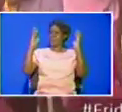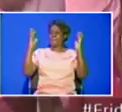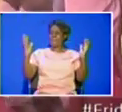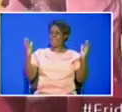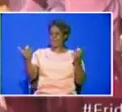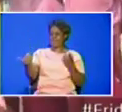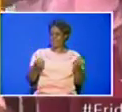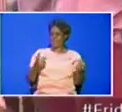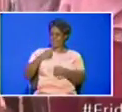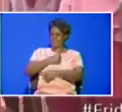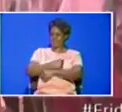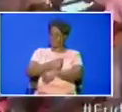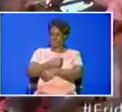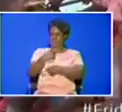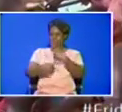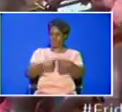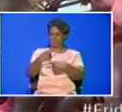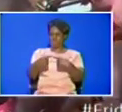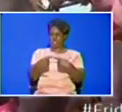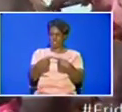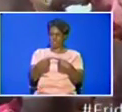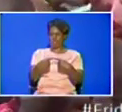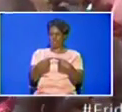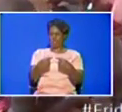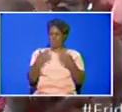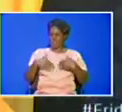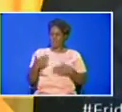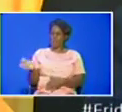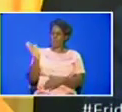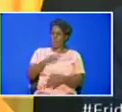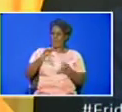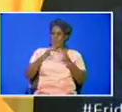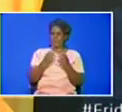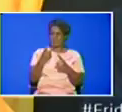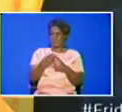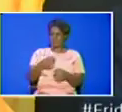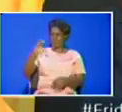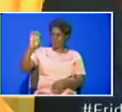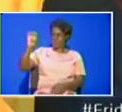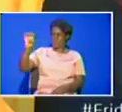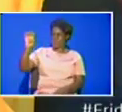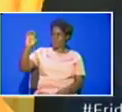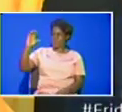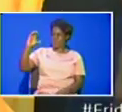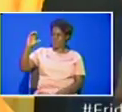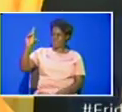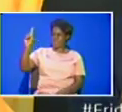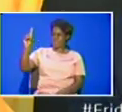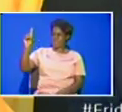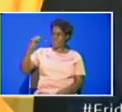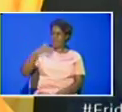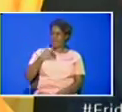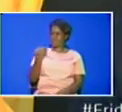school and one that continues to lure school dropouts back to class. From the ECD, we have a big bulk of